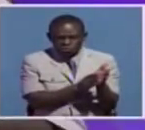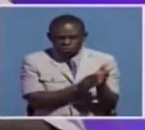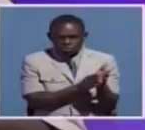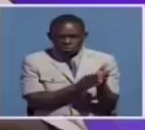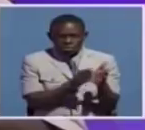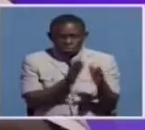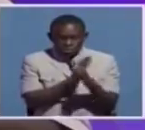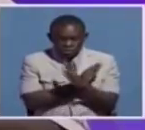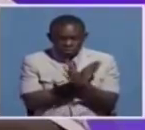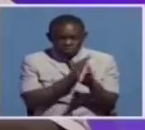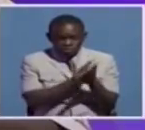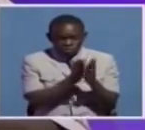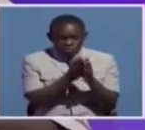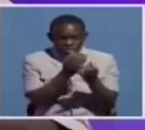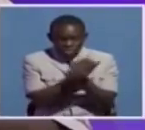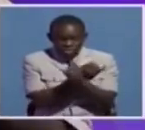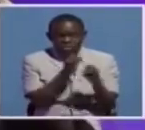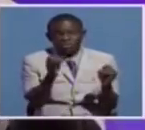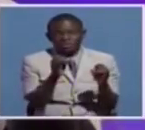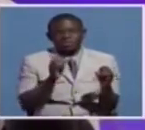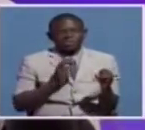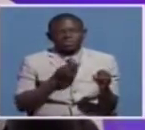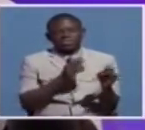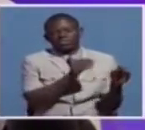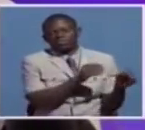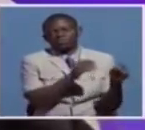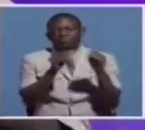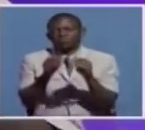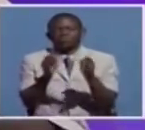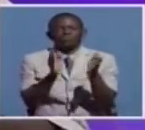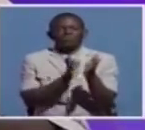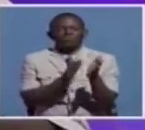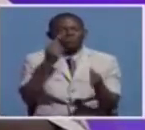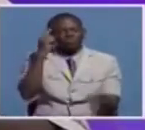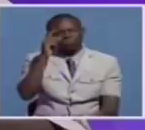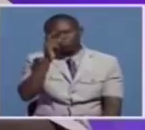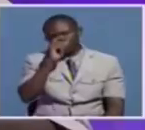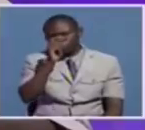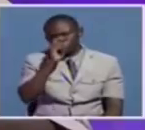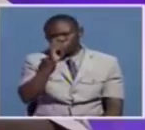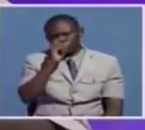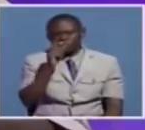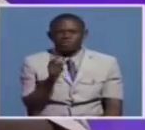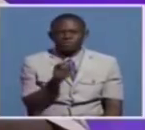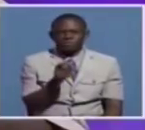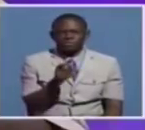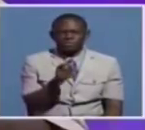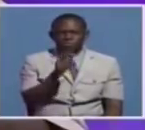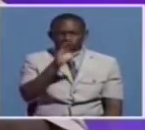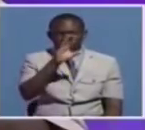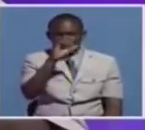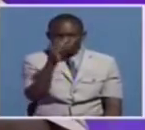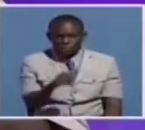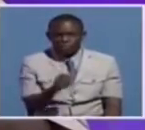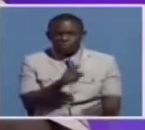white schools. And I remember I moved from Tilyenji upper primary school and went